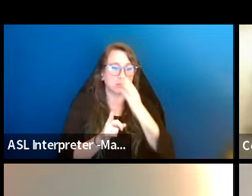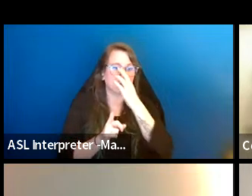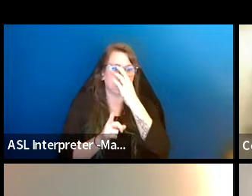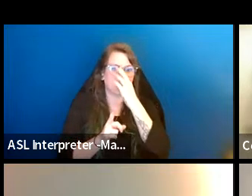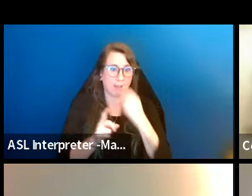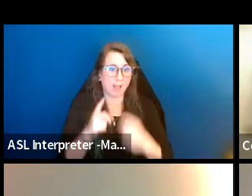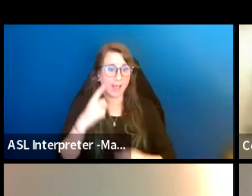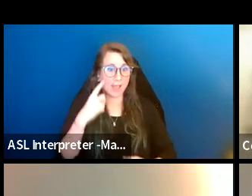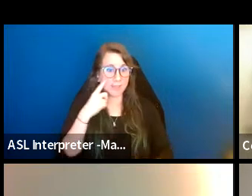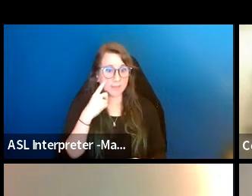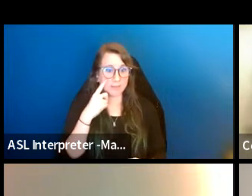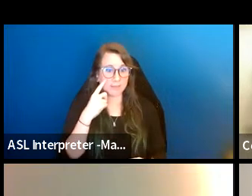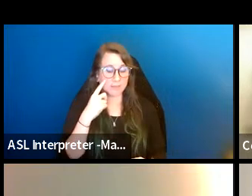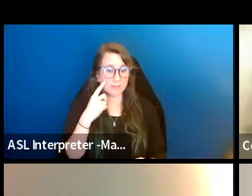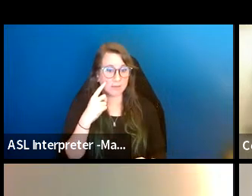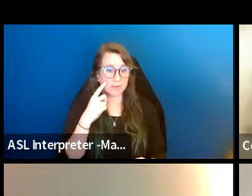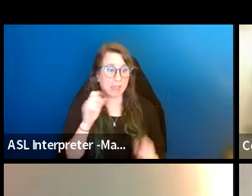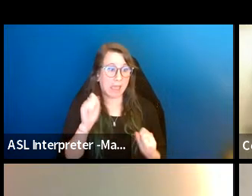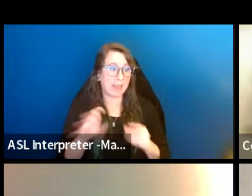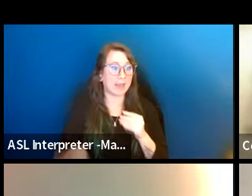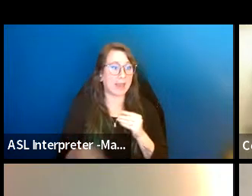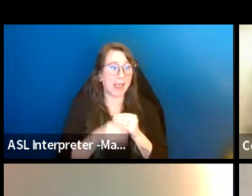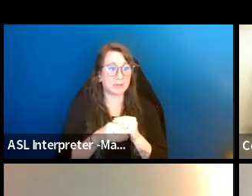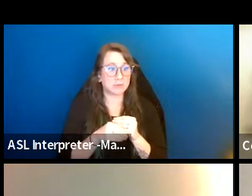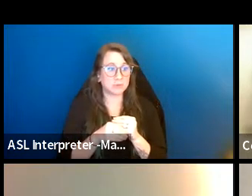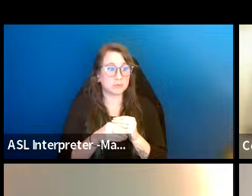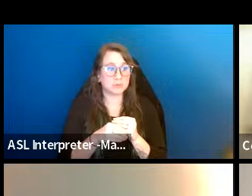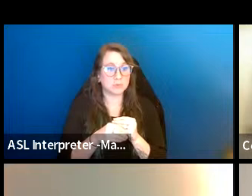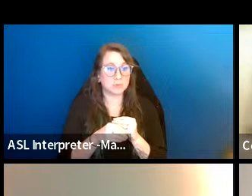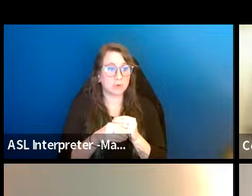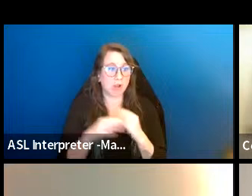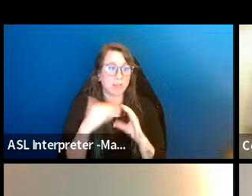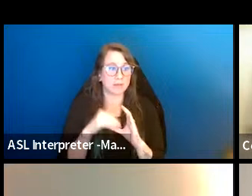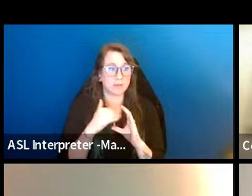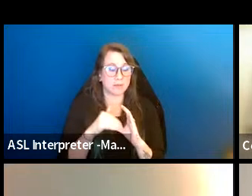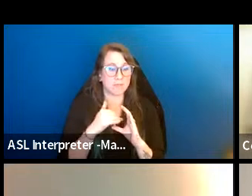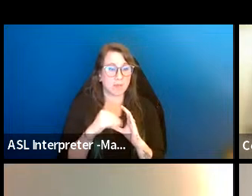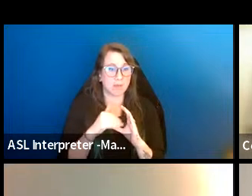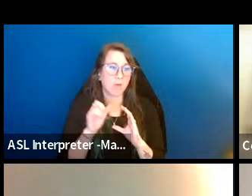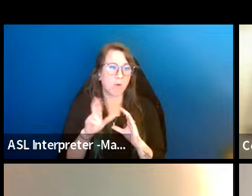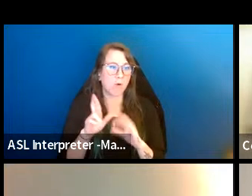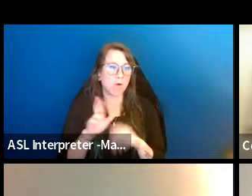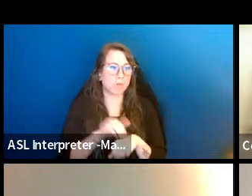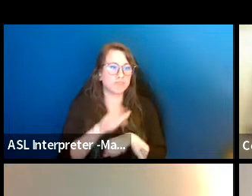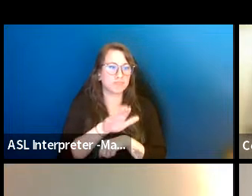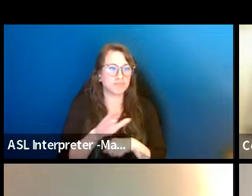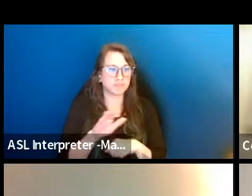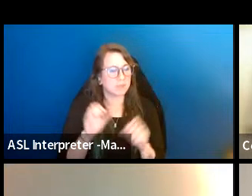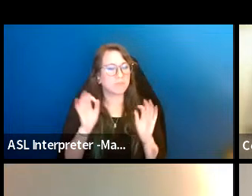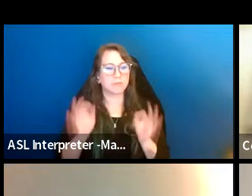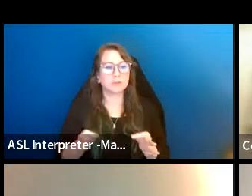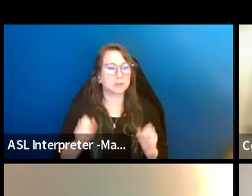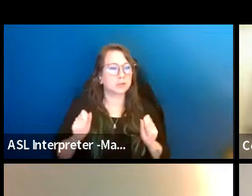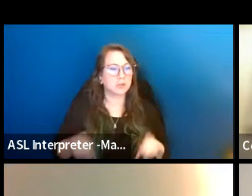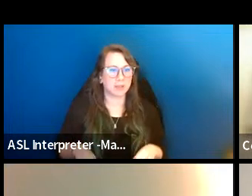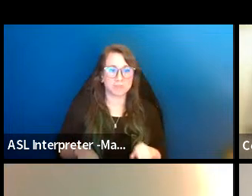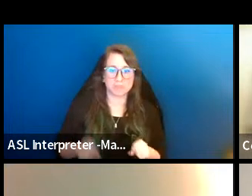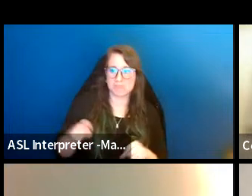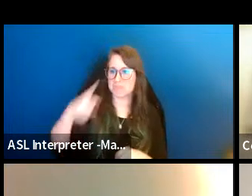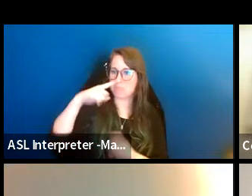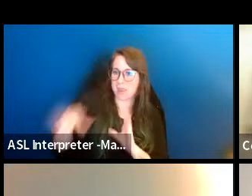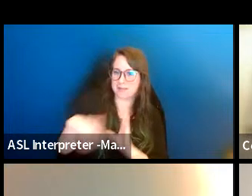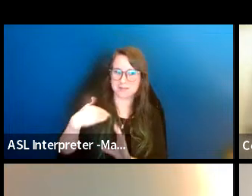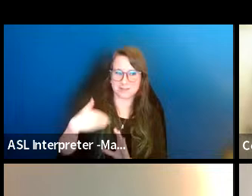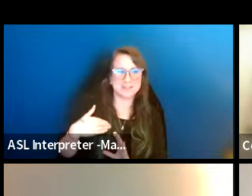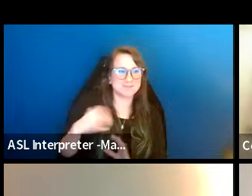fact, I can add you guys in on the email, or I Okay. could just send it to you. So we can go from there. You can send it to us. We don't need to